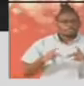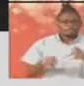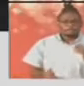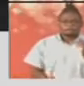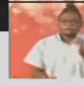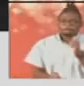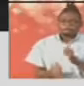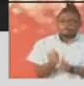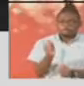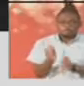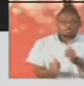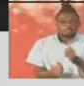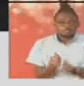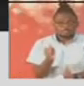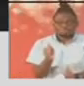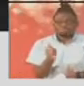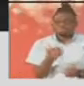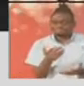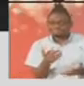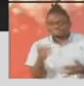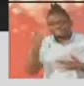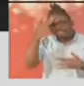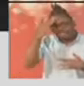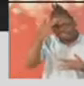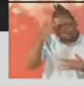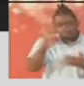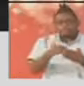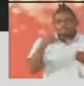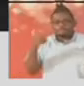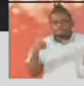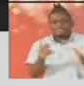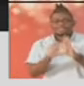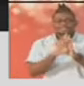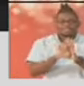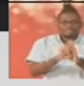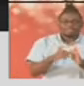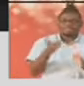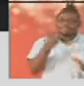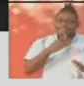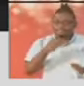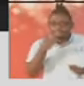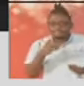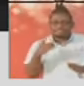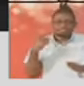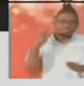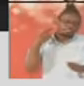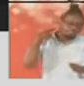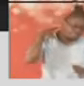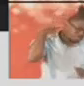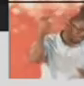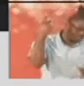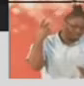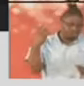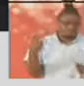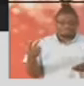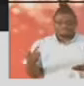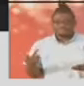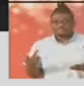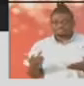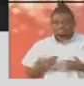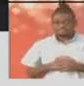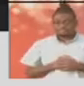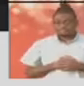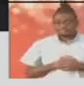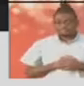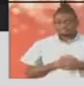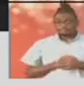having other pre-existing conditions which we call comorbidities, and which include diabetes, hypertension,